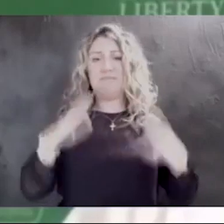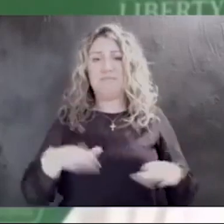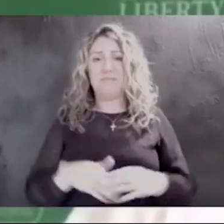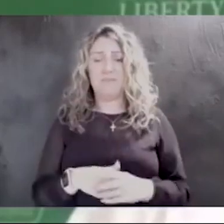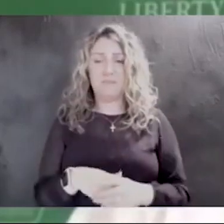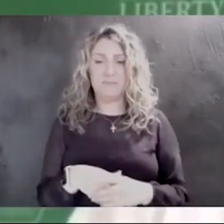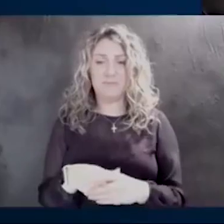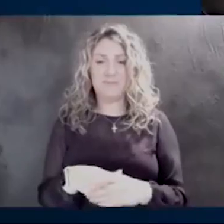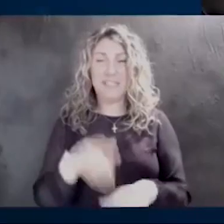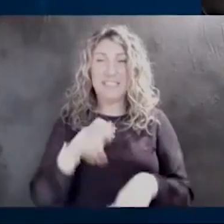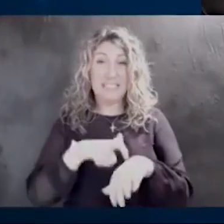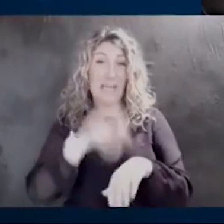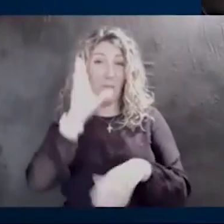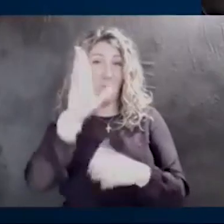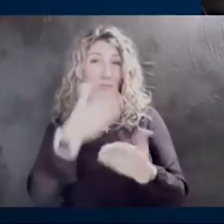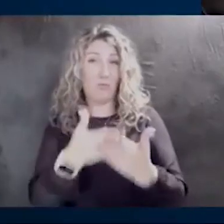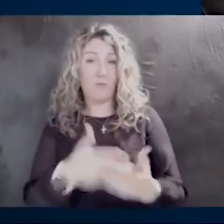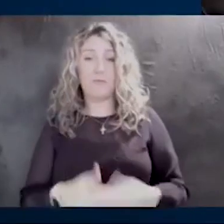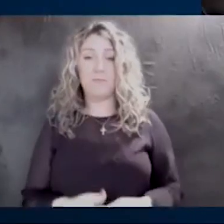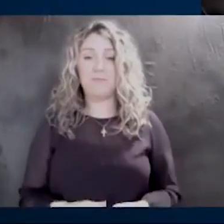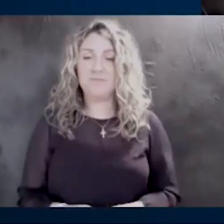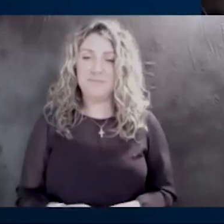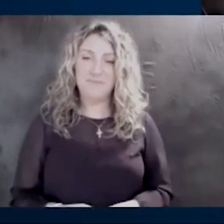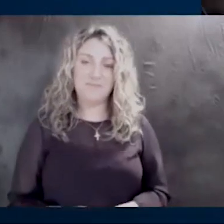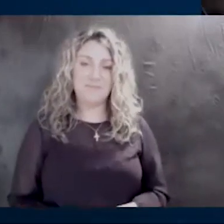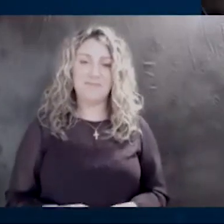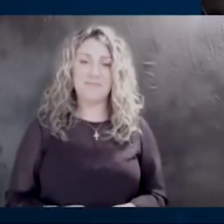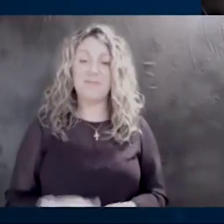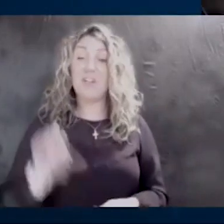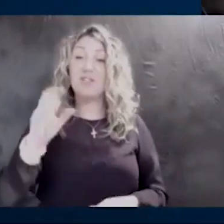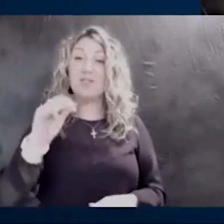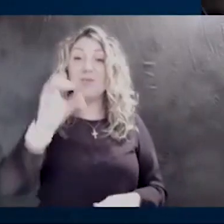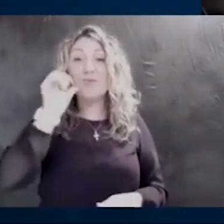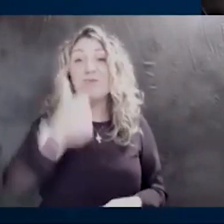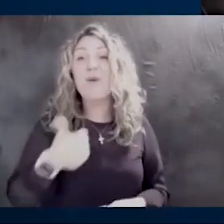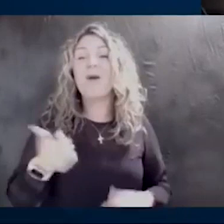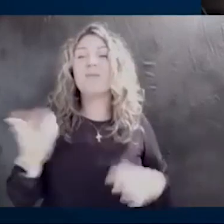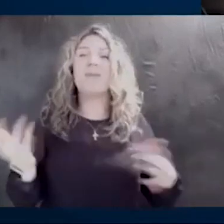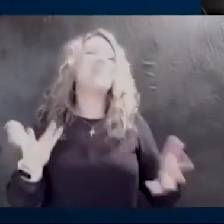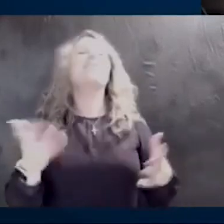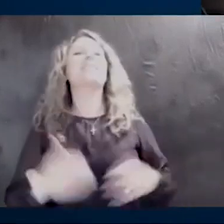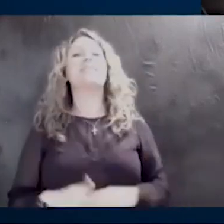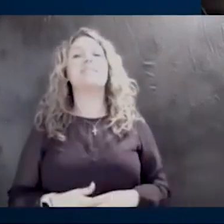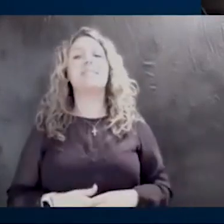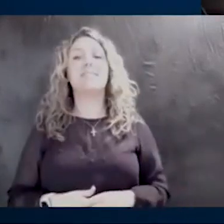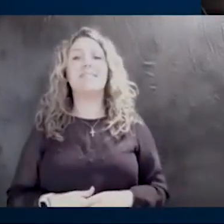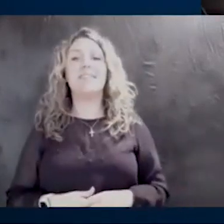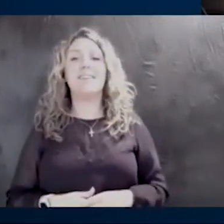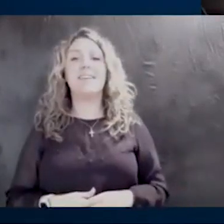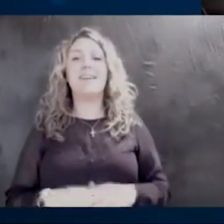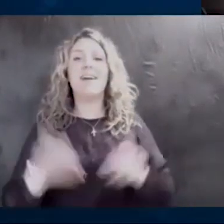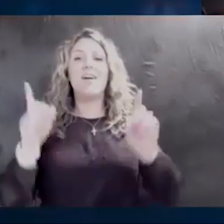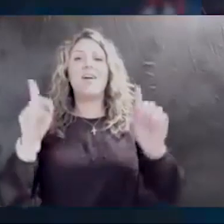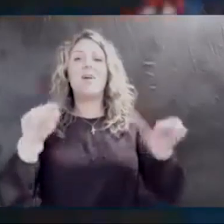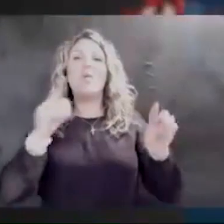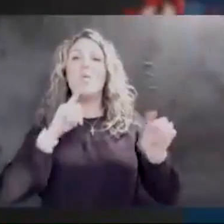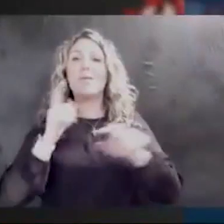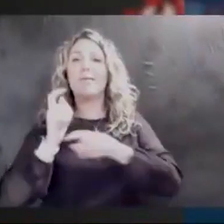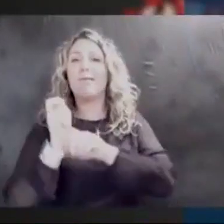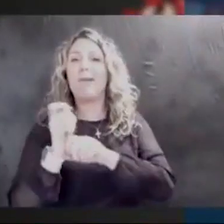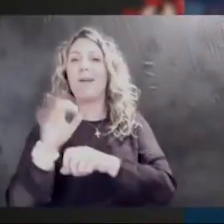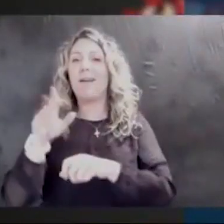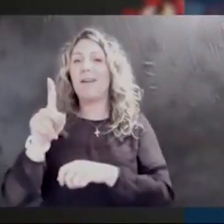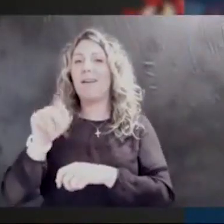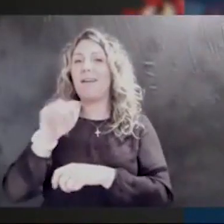time will tell. All right, so coming up tomorrow, we went to the Kauffman Foundation, the AARP,